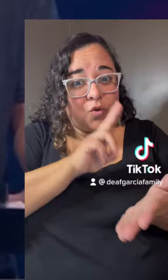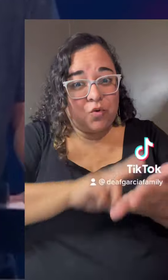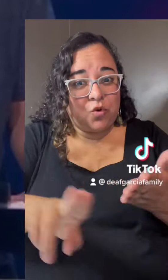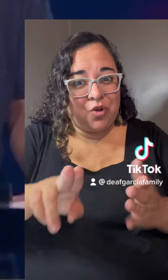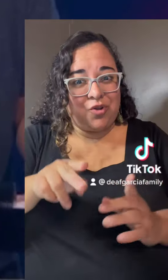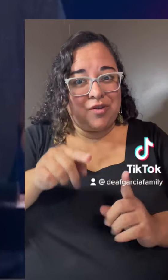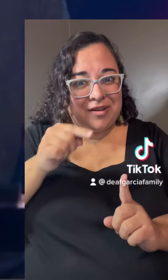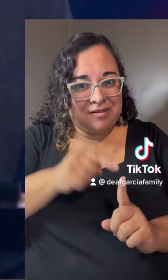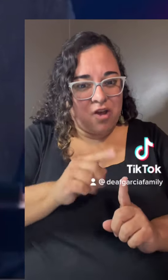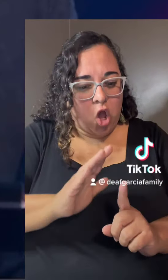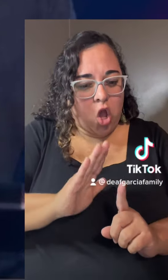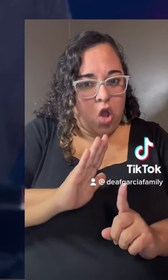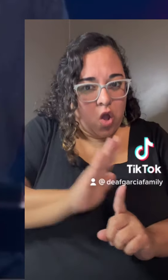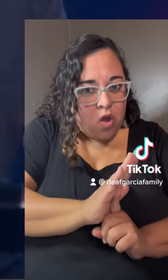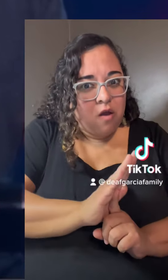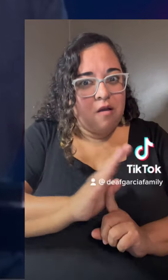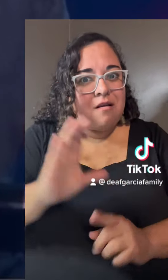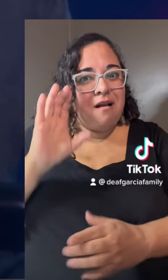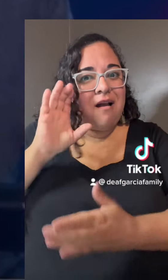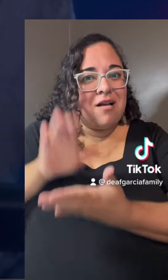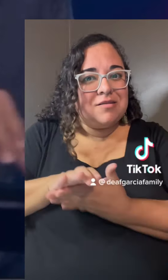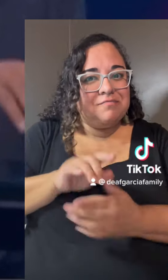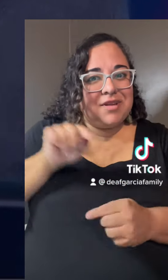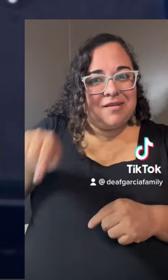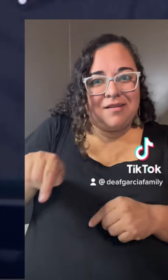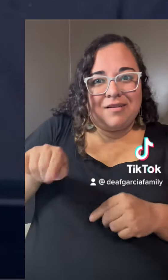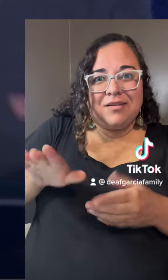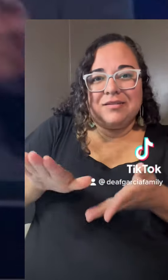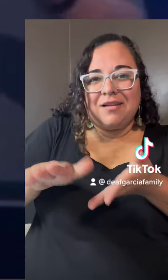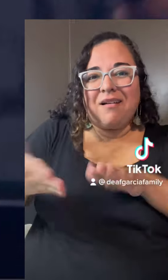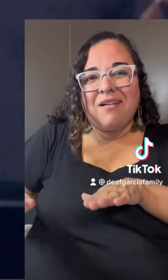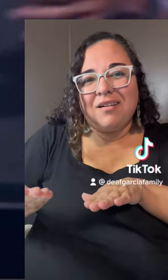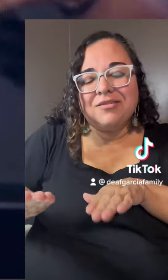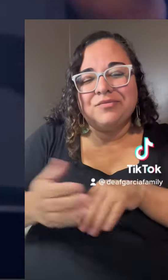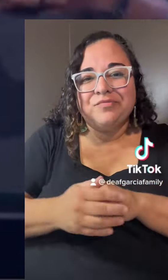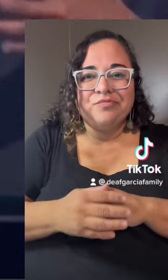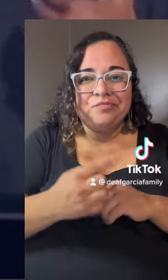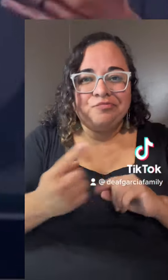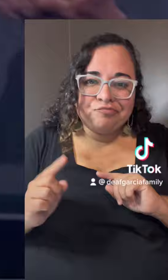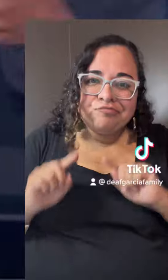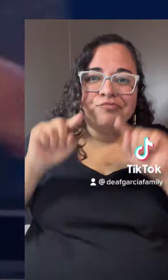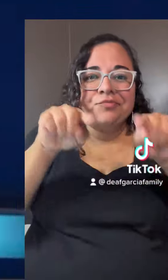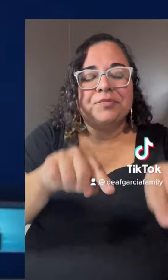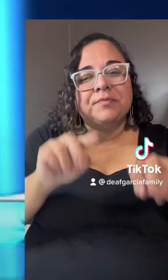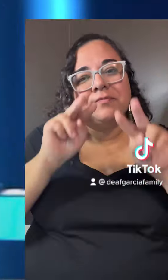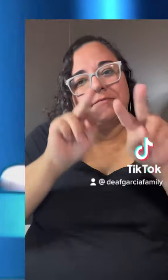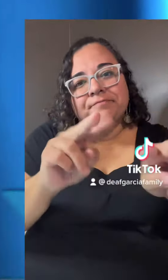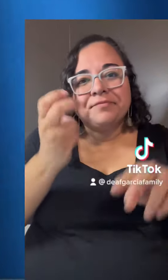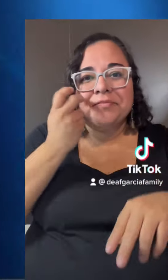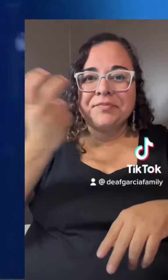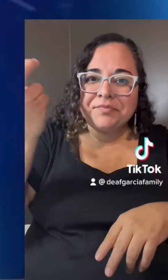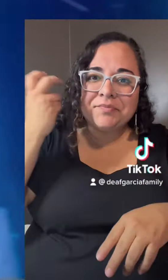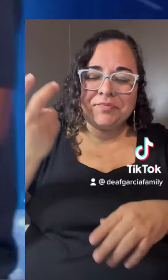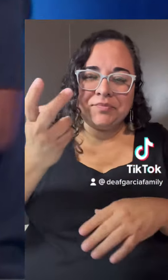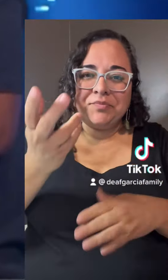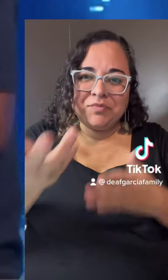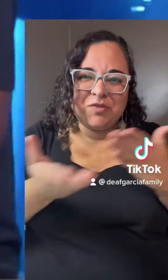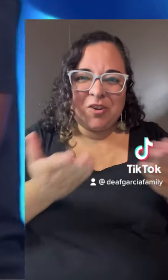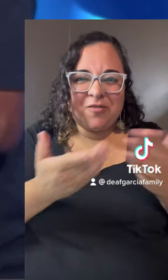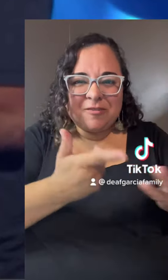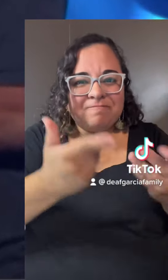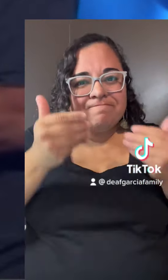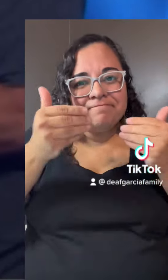secretary's husband who died. And so he's at the memorial service, and he begins speaking.